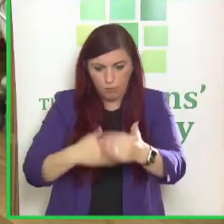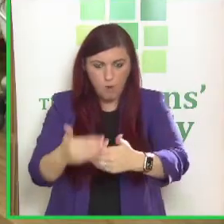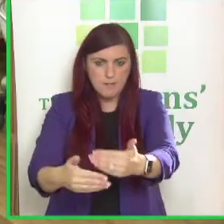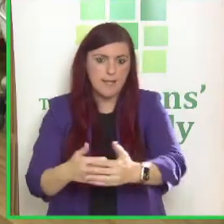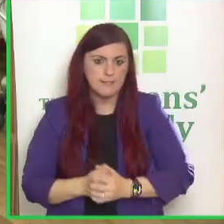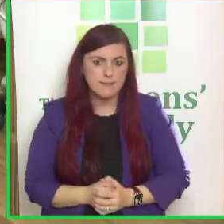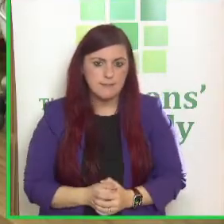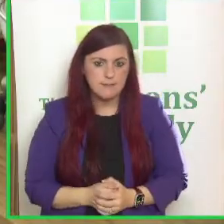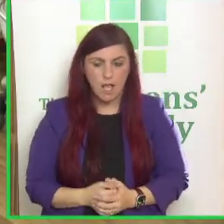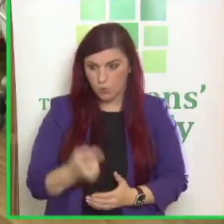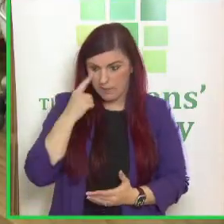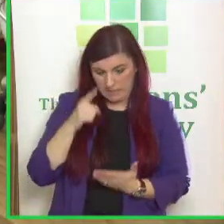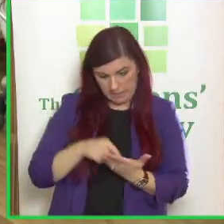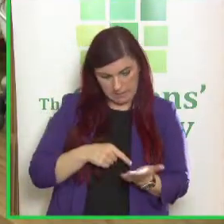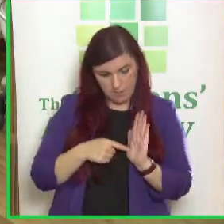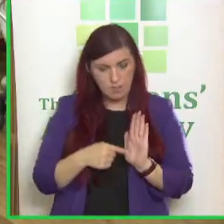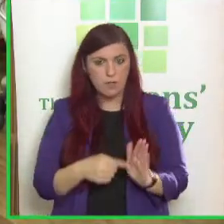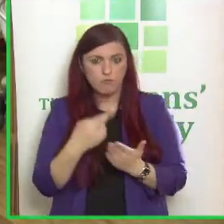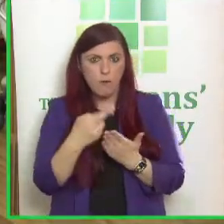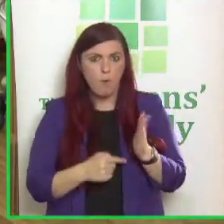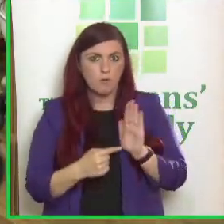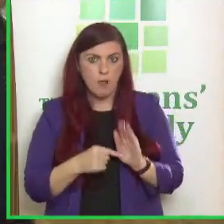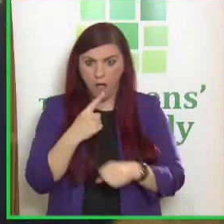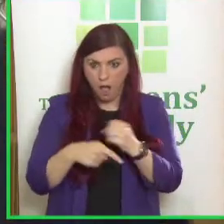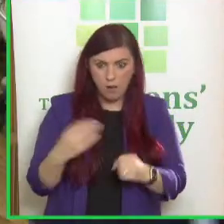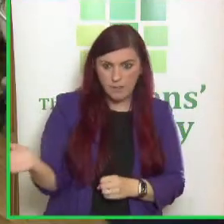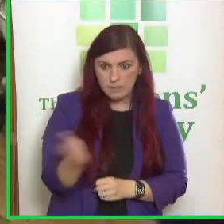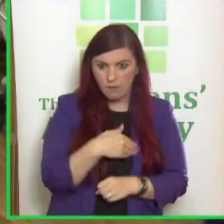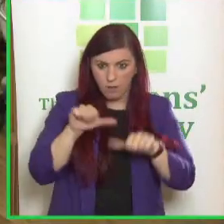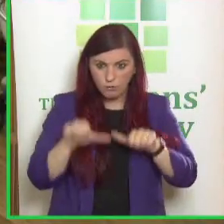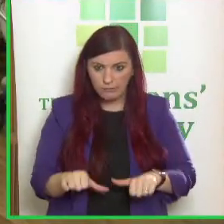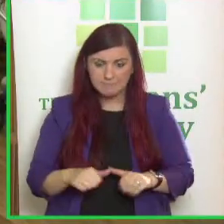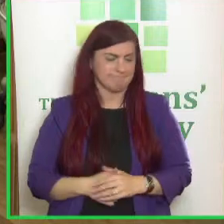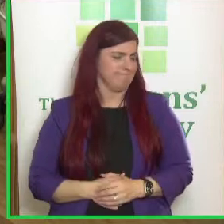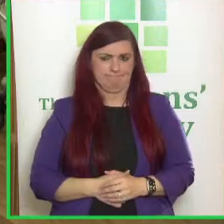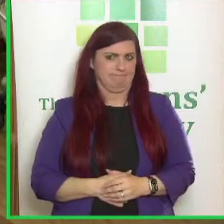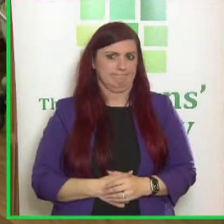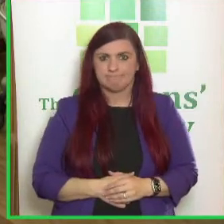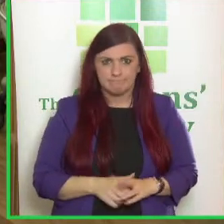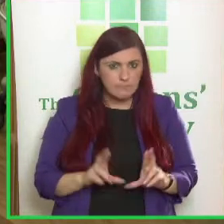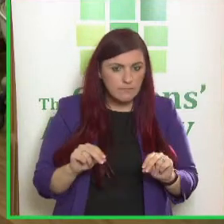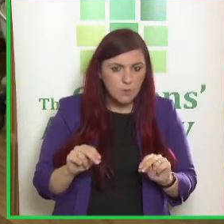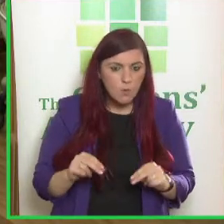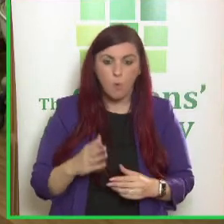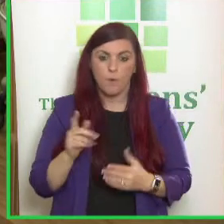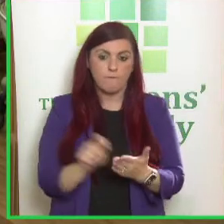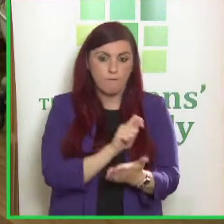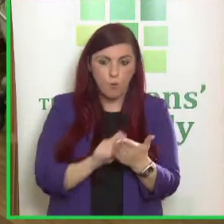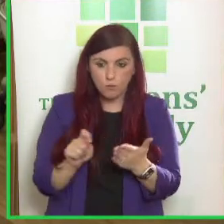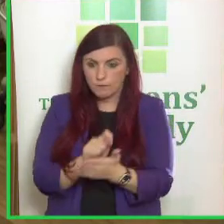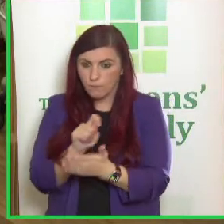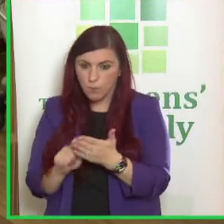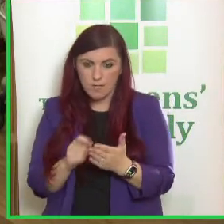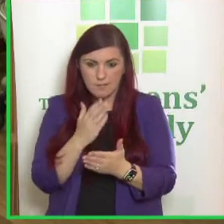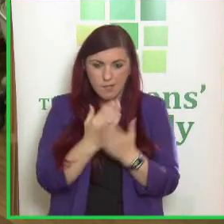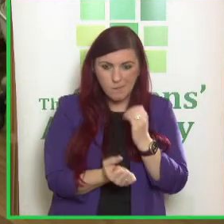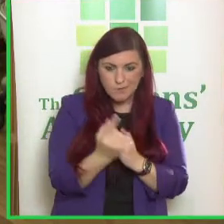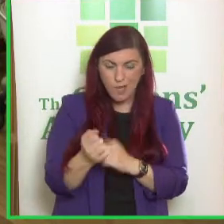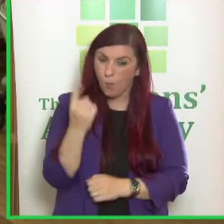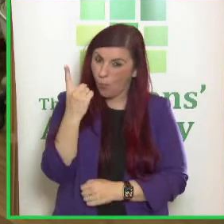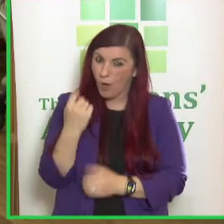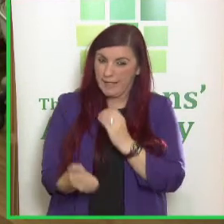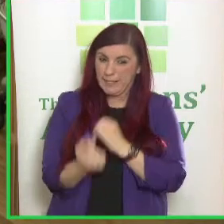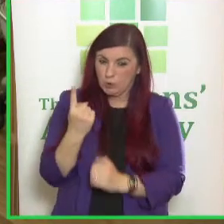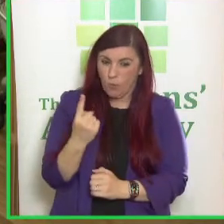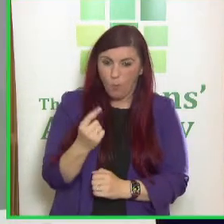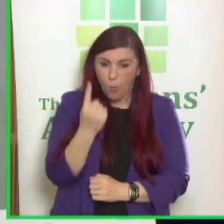you'll see from the report, we didn't always have a full consensus. We voted on some issues, and one issue in particular was quite a tight difference of 1